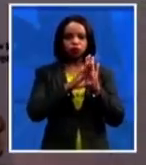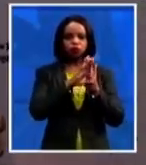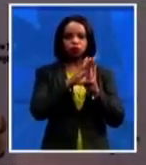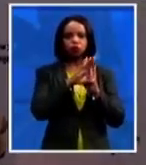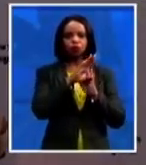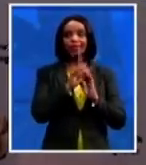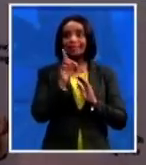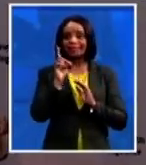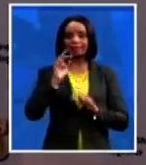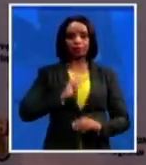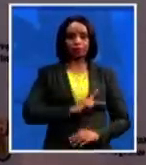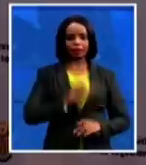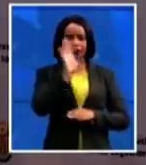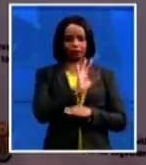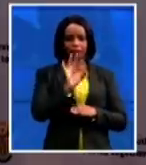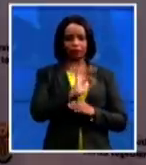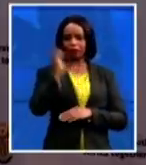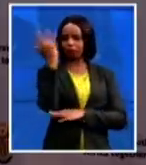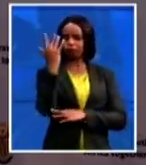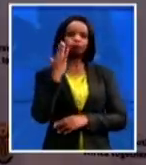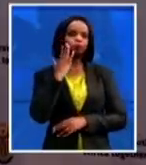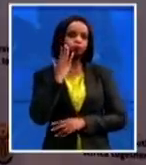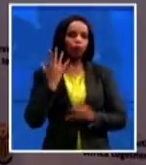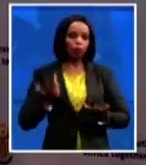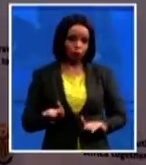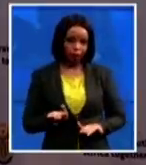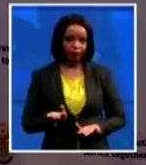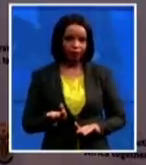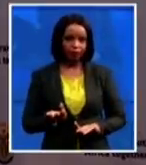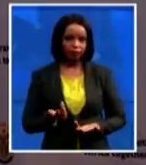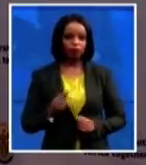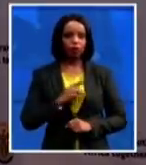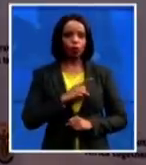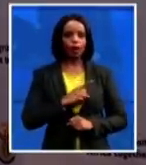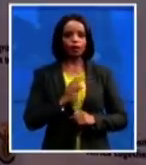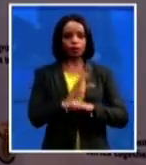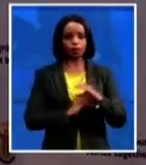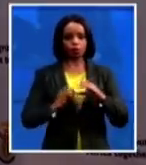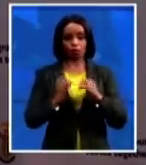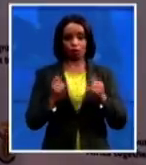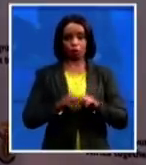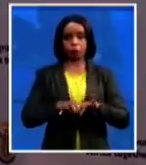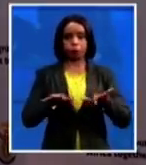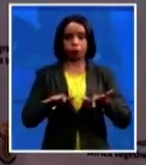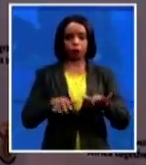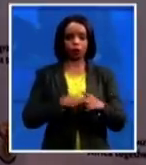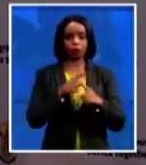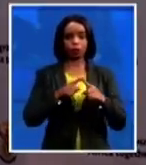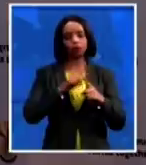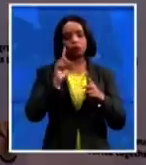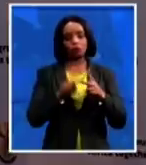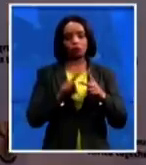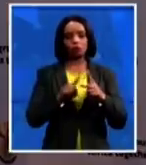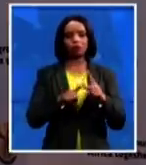be taking its grip on the country? The second question is what are some of those trade agreements signed in the Four